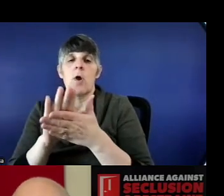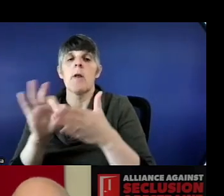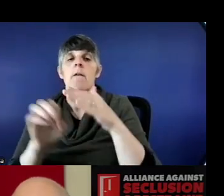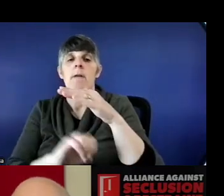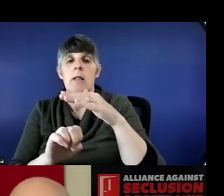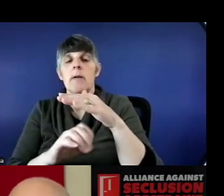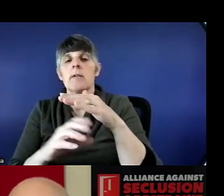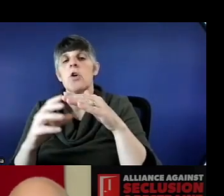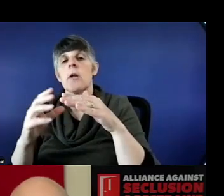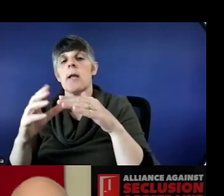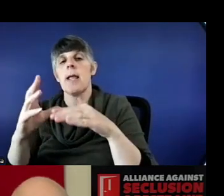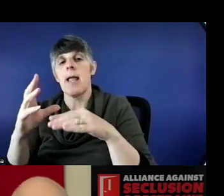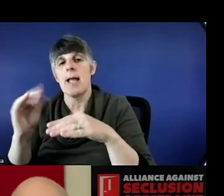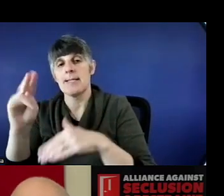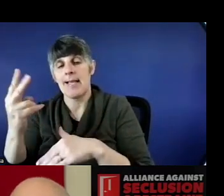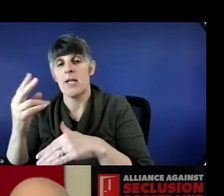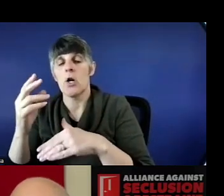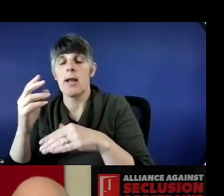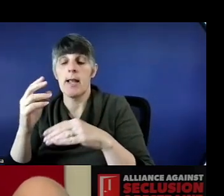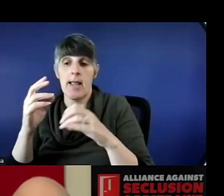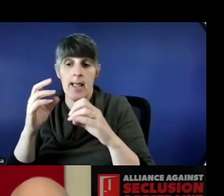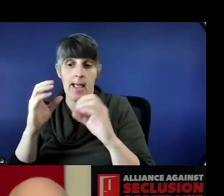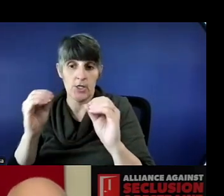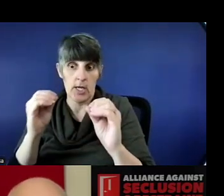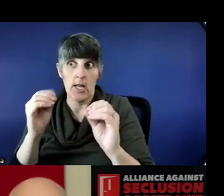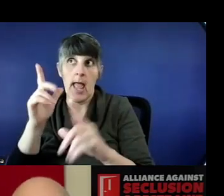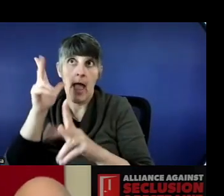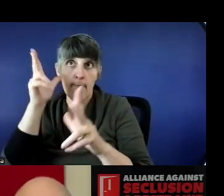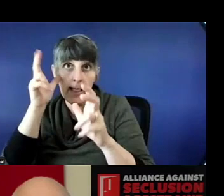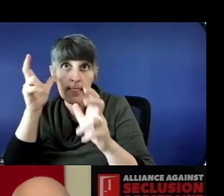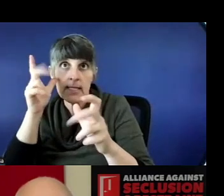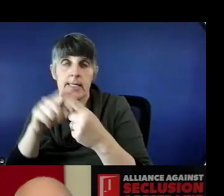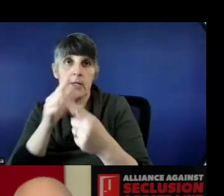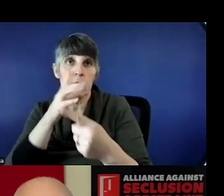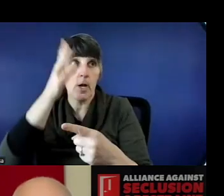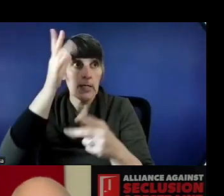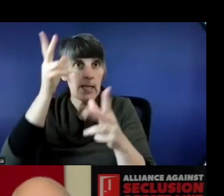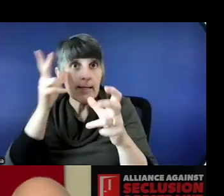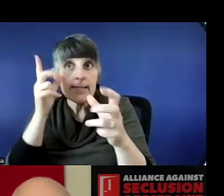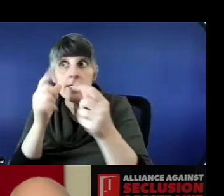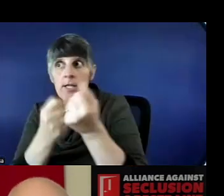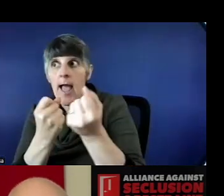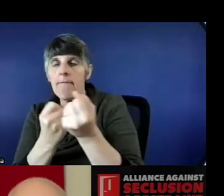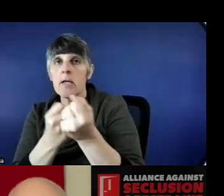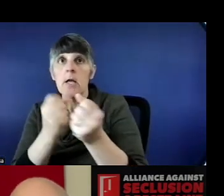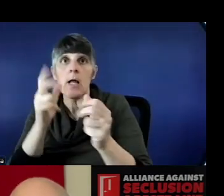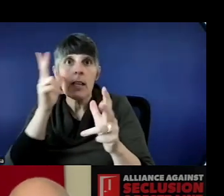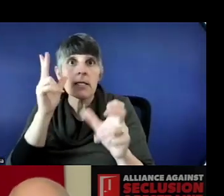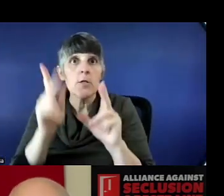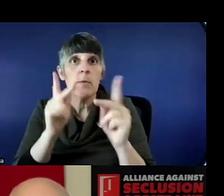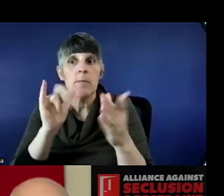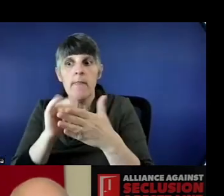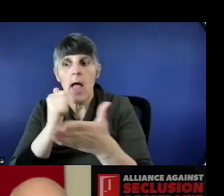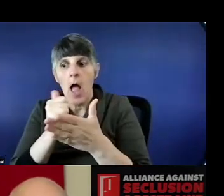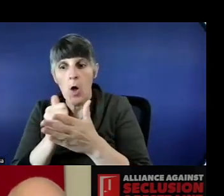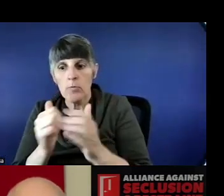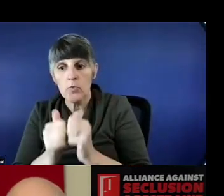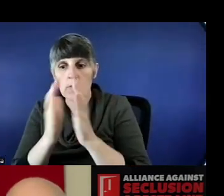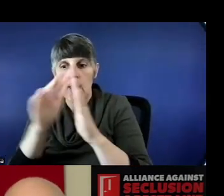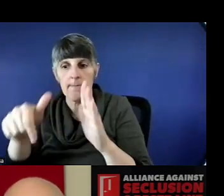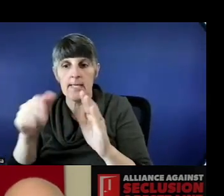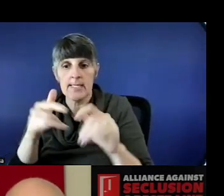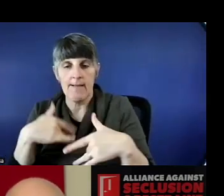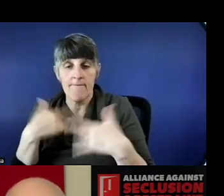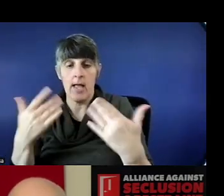have been listening. They have been listening to parents, listening to advocates, listening to many of the people that helped to organize this event. And